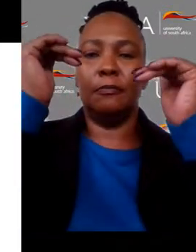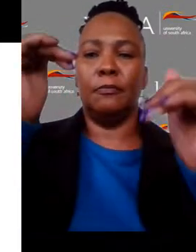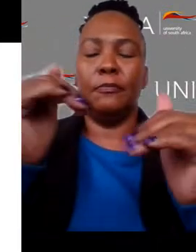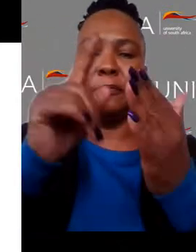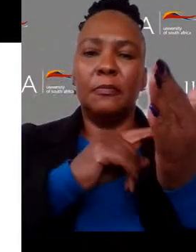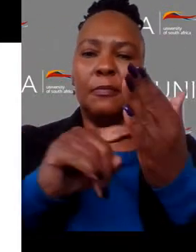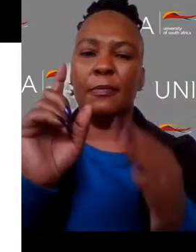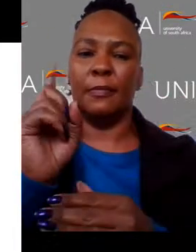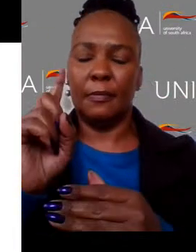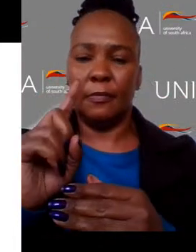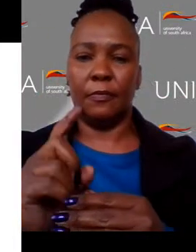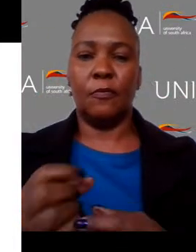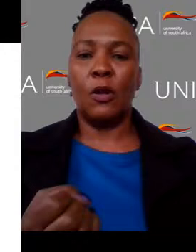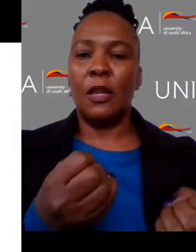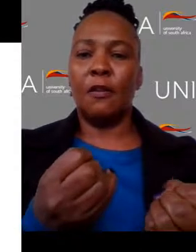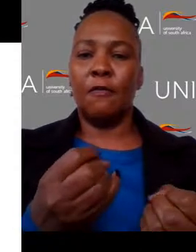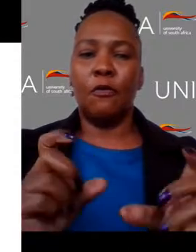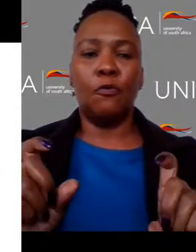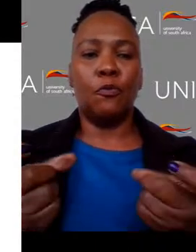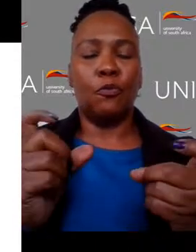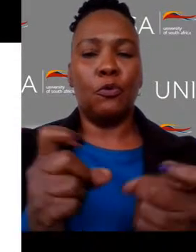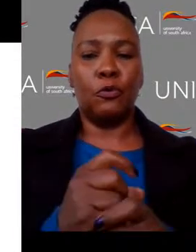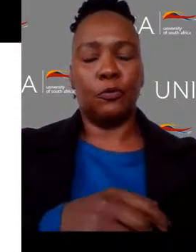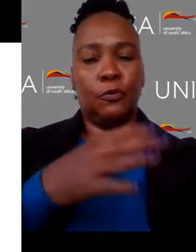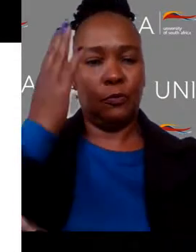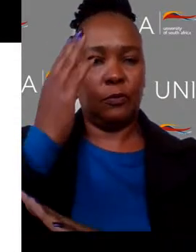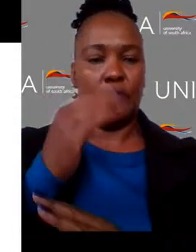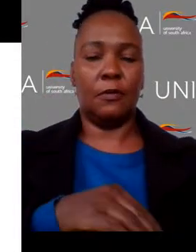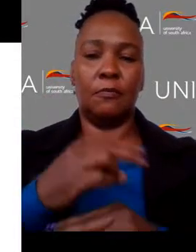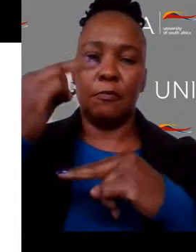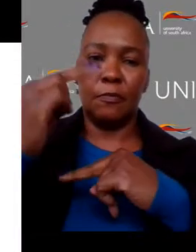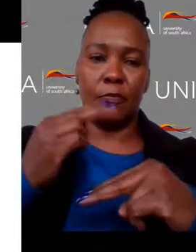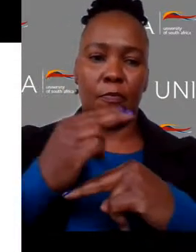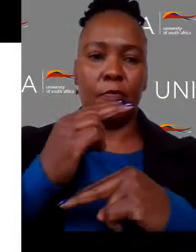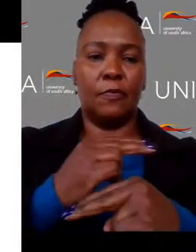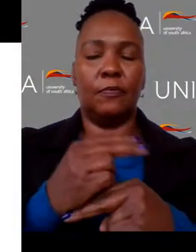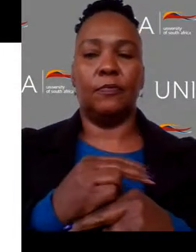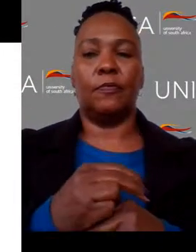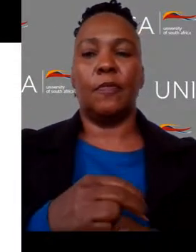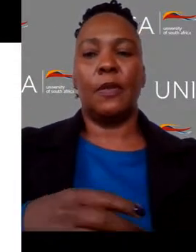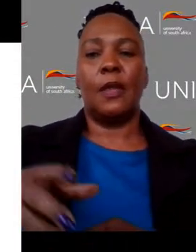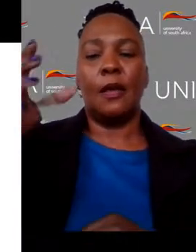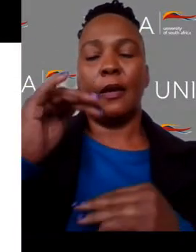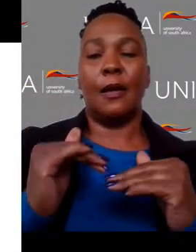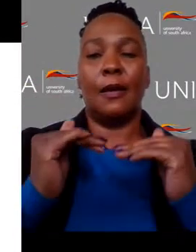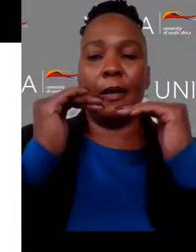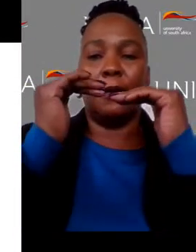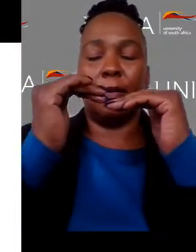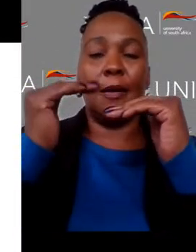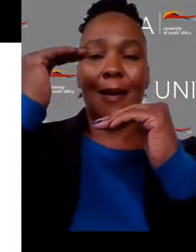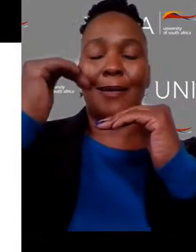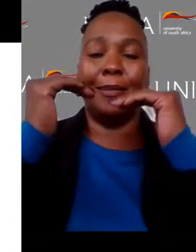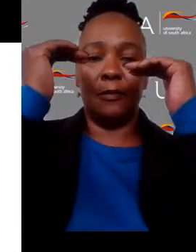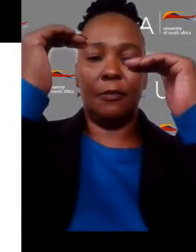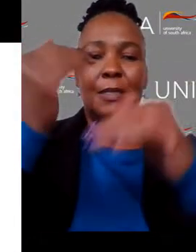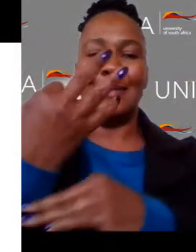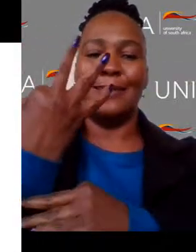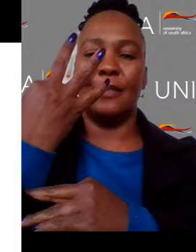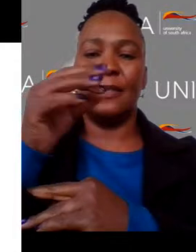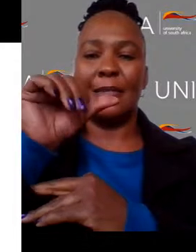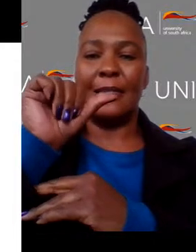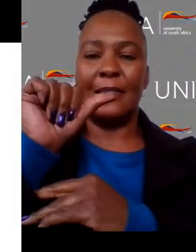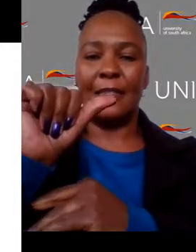here today. And in a nutshell, academic integrity is built around 6 main values at UNISA, not